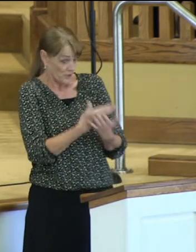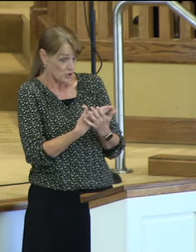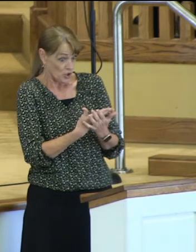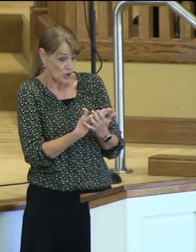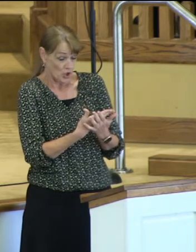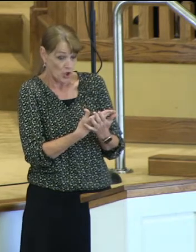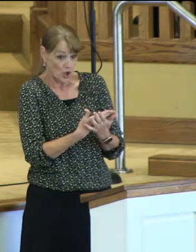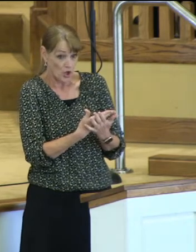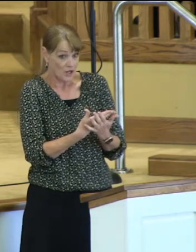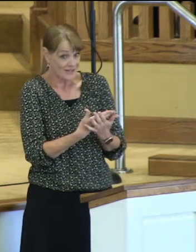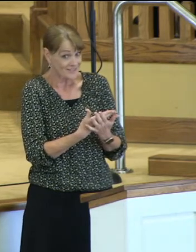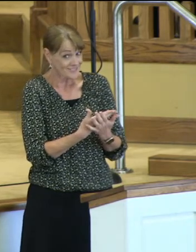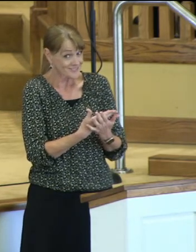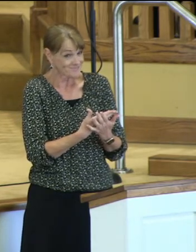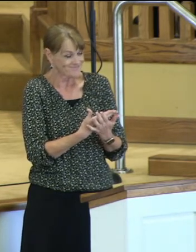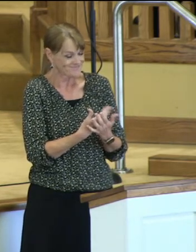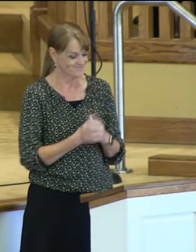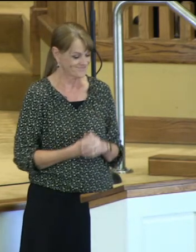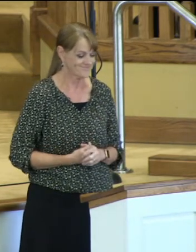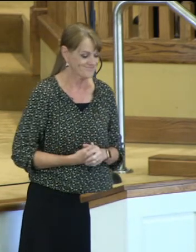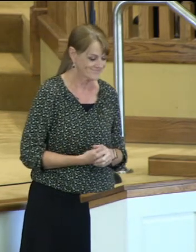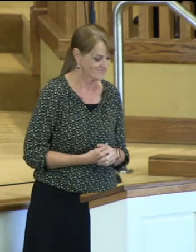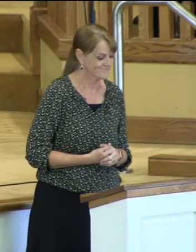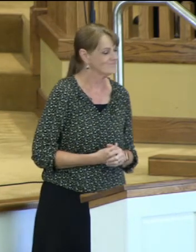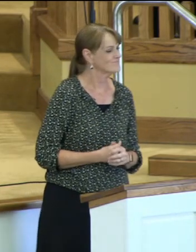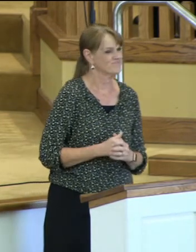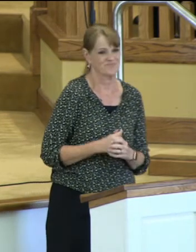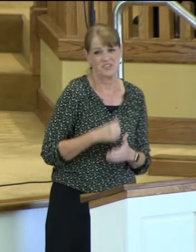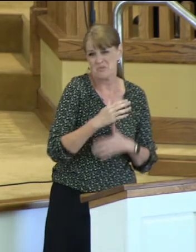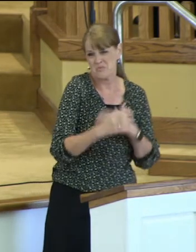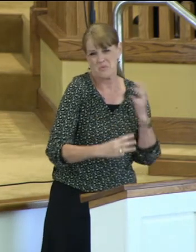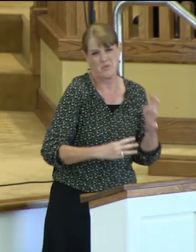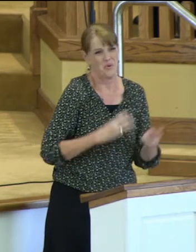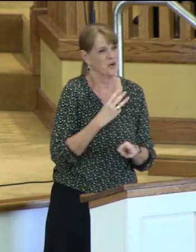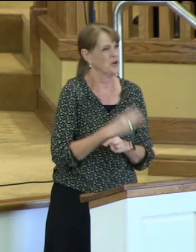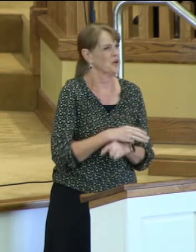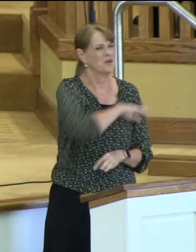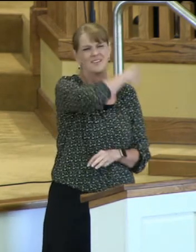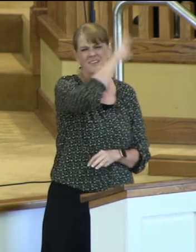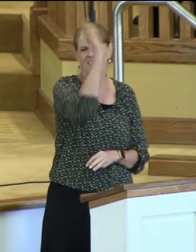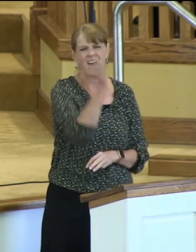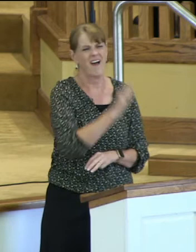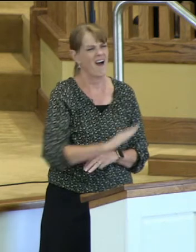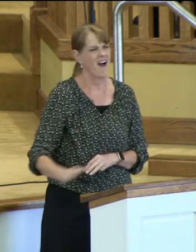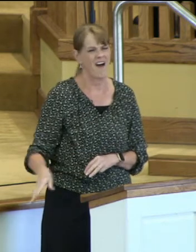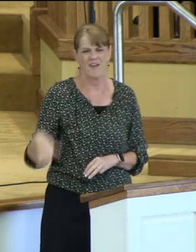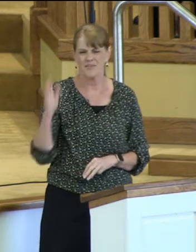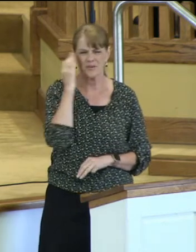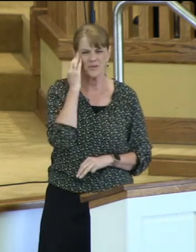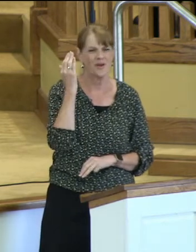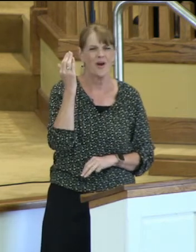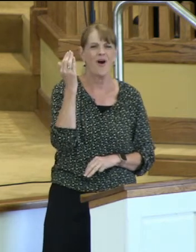been good? No, the world would never know.